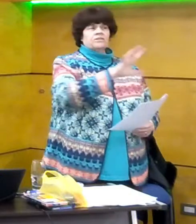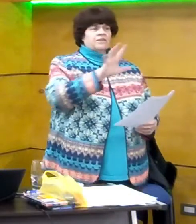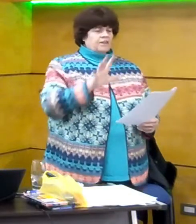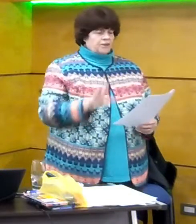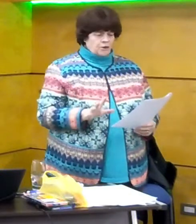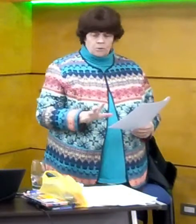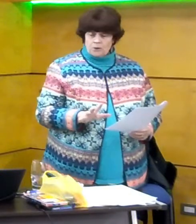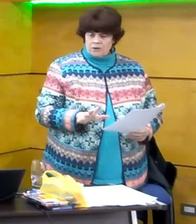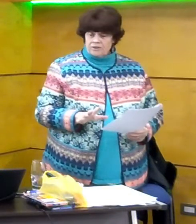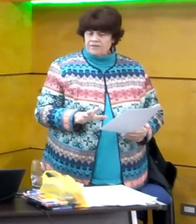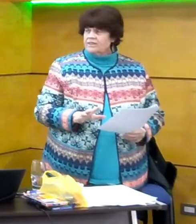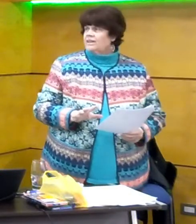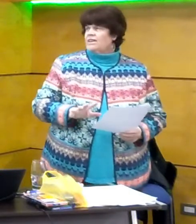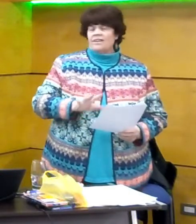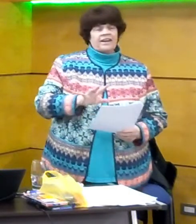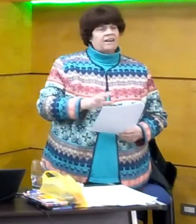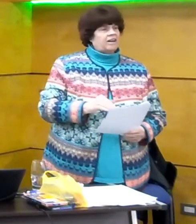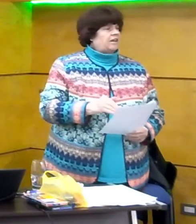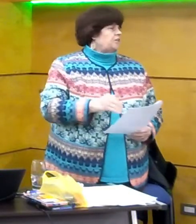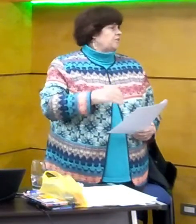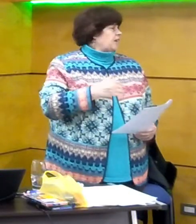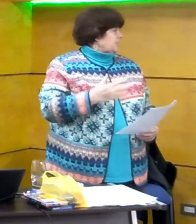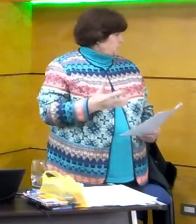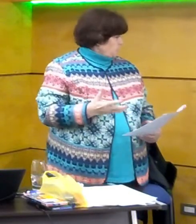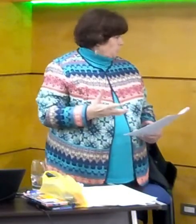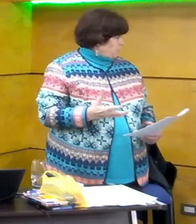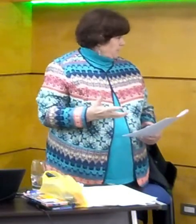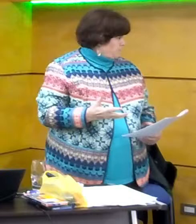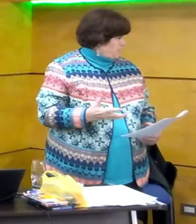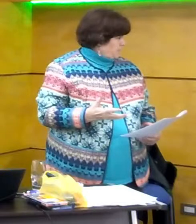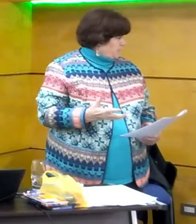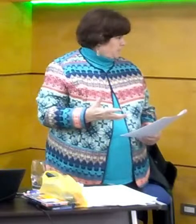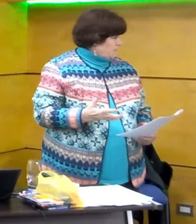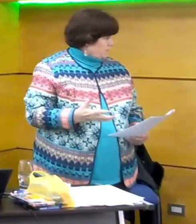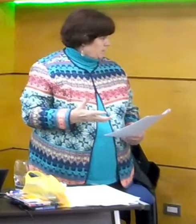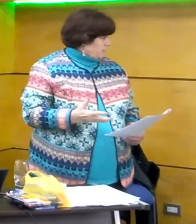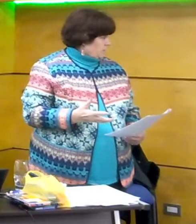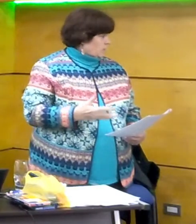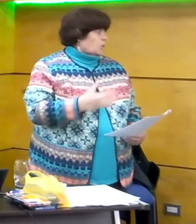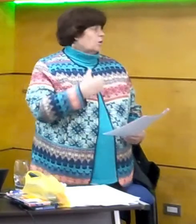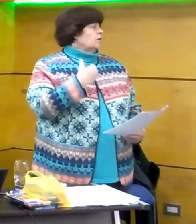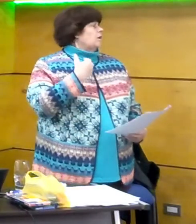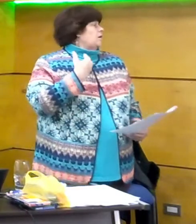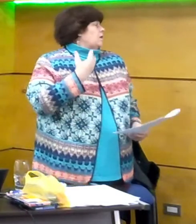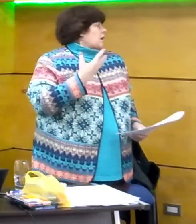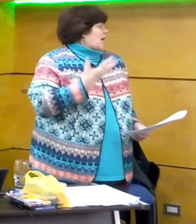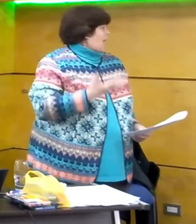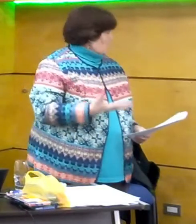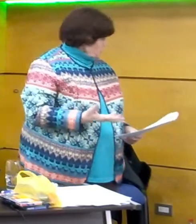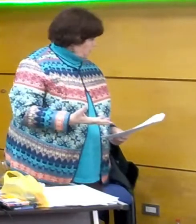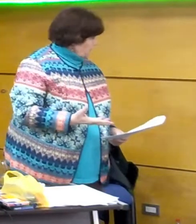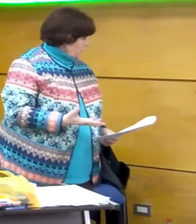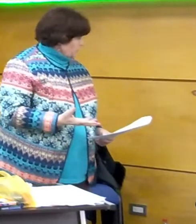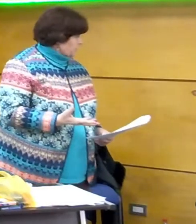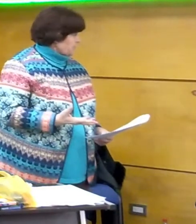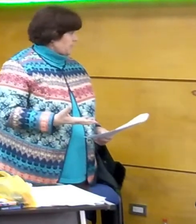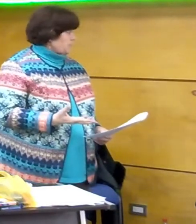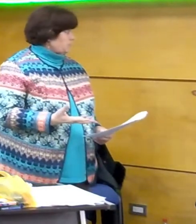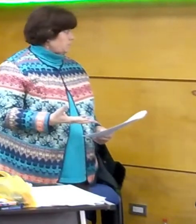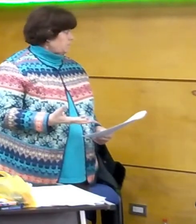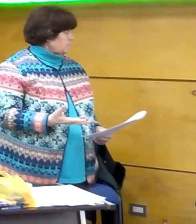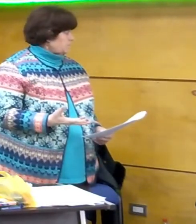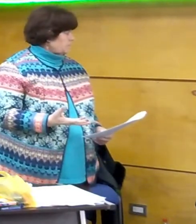that there's no words that you're not sure what they mean or how to